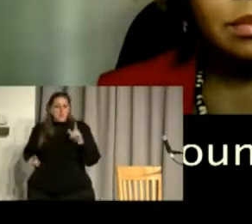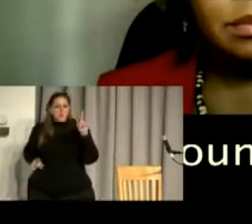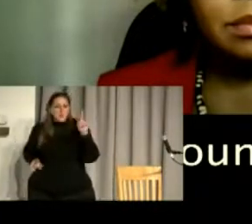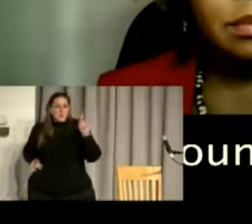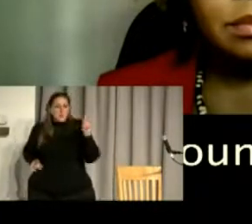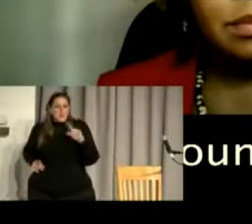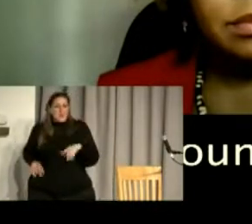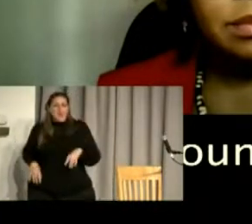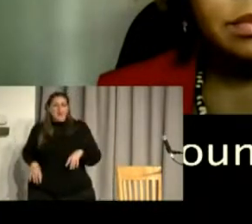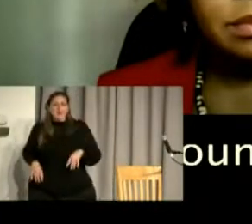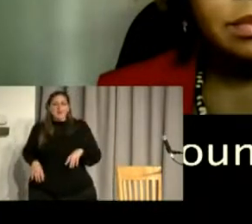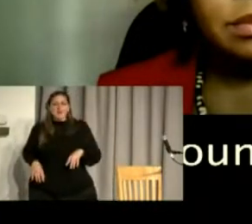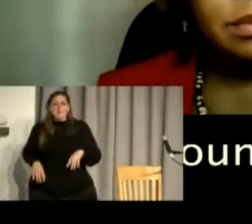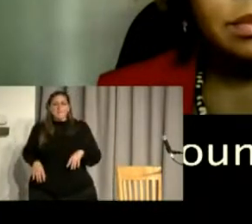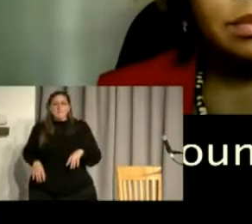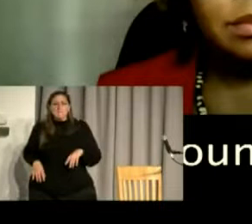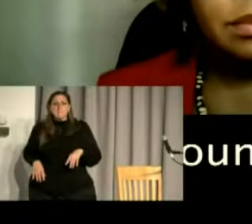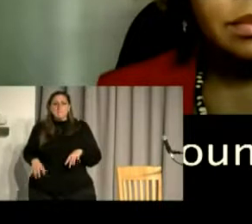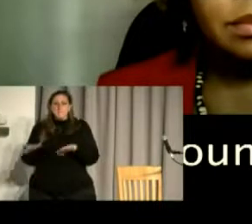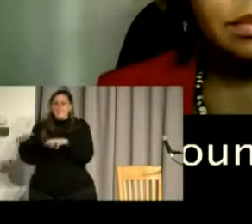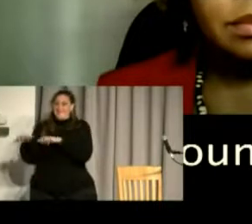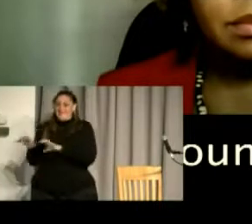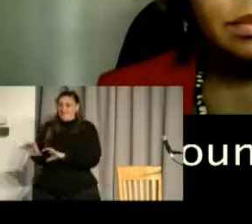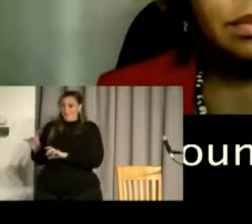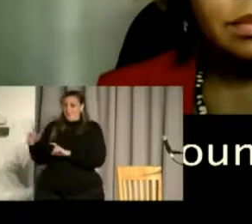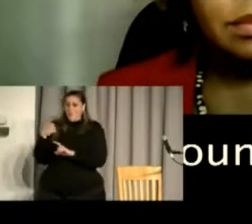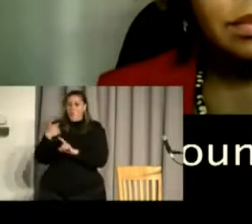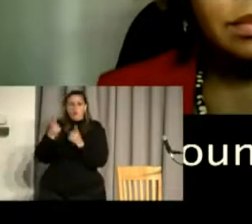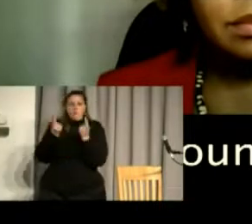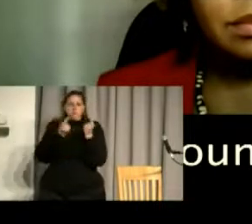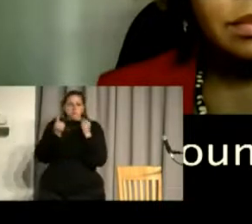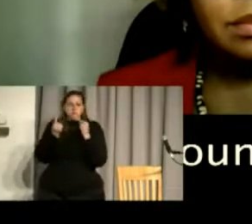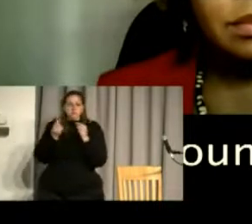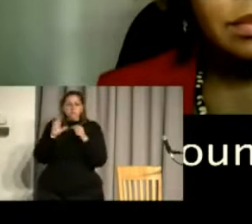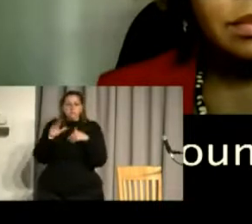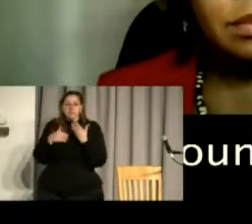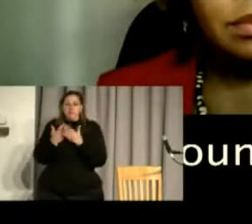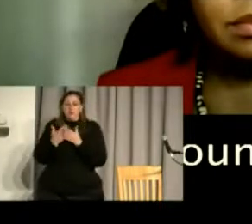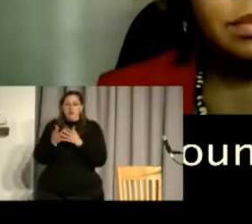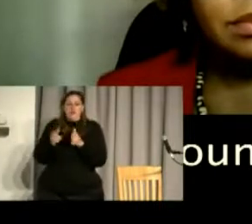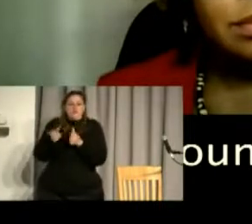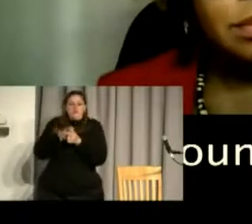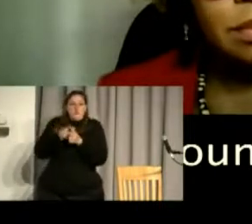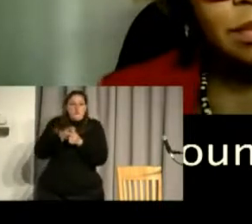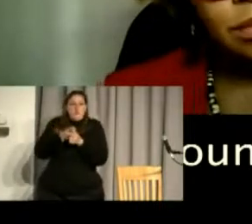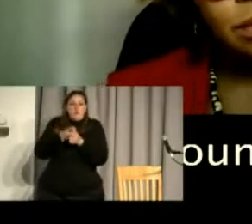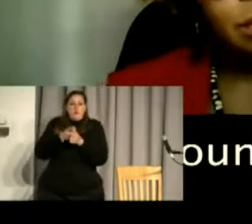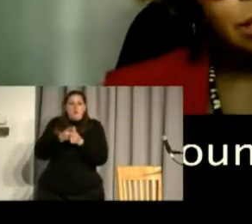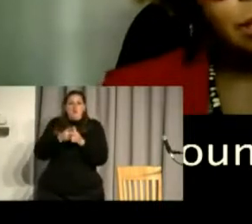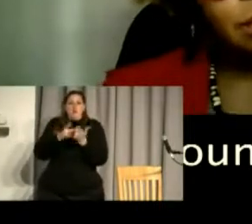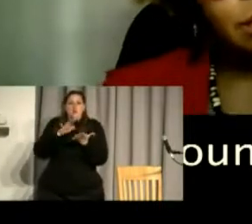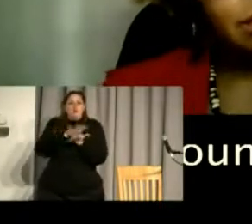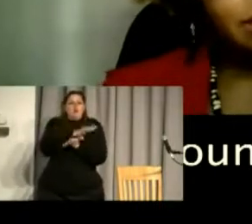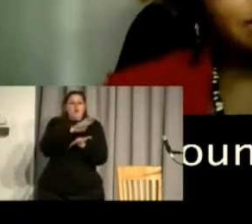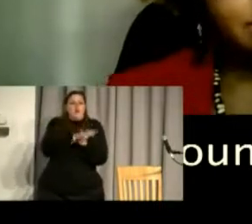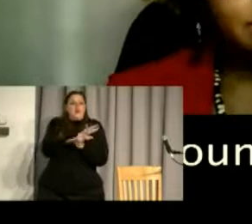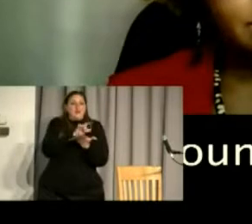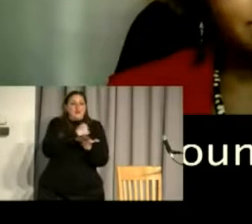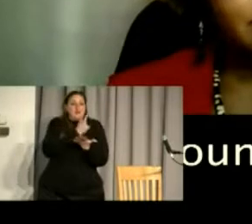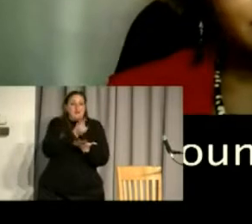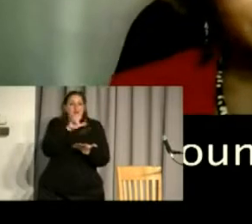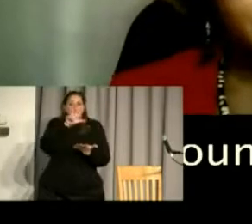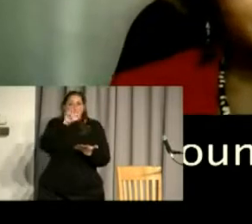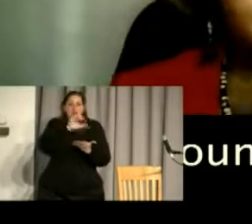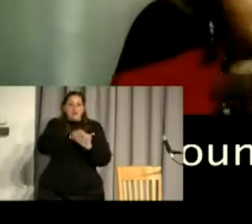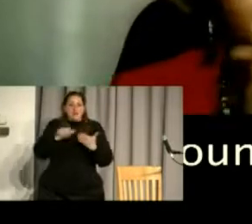sourced and analyzed a collection of primary source documents that span 300 years, including